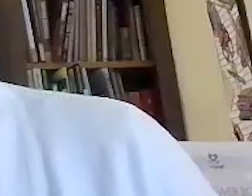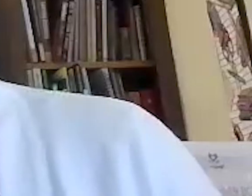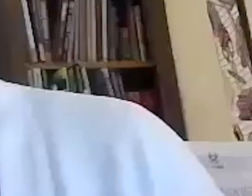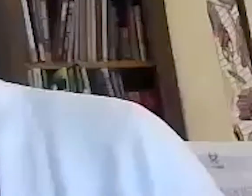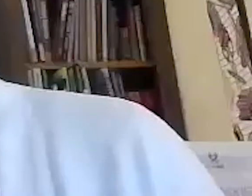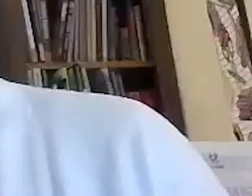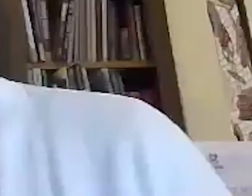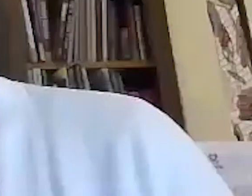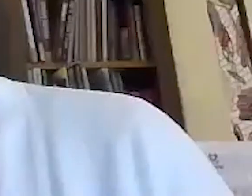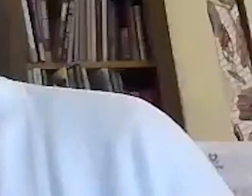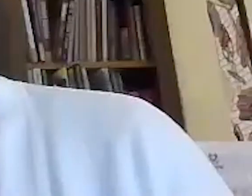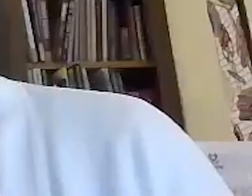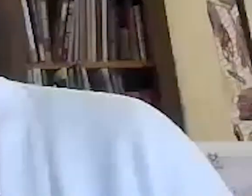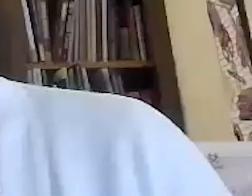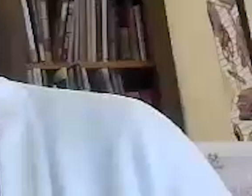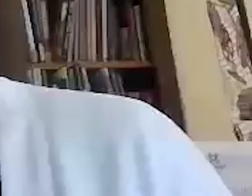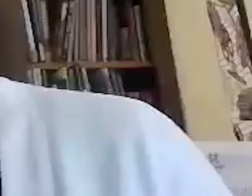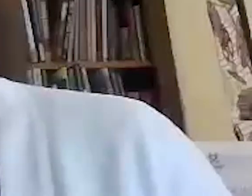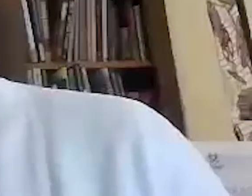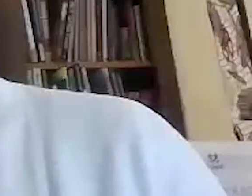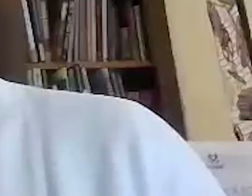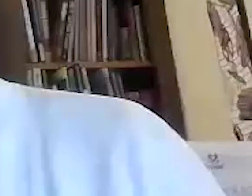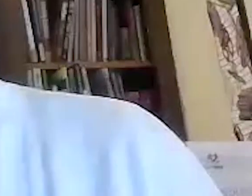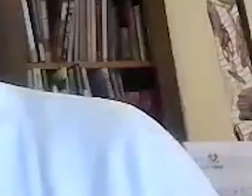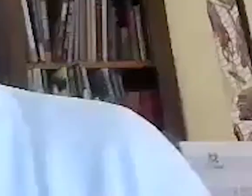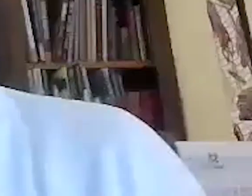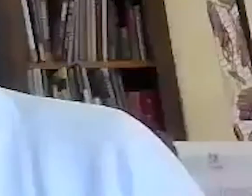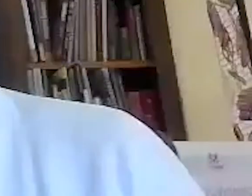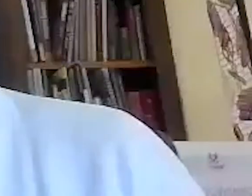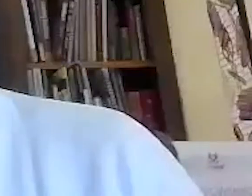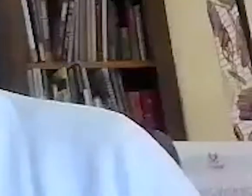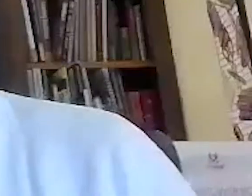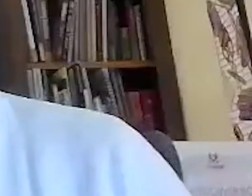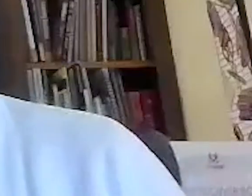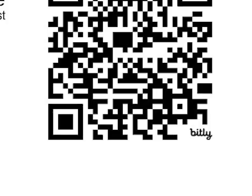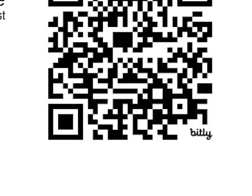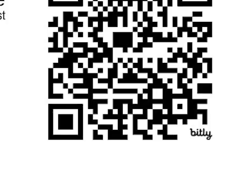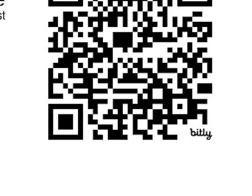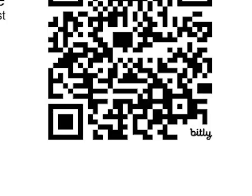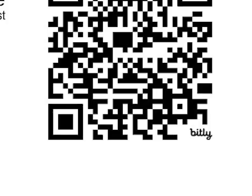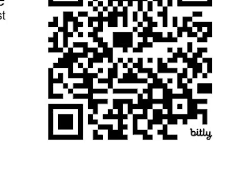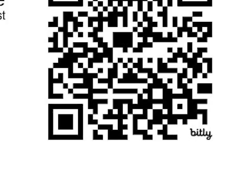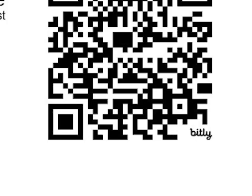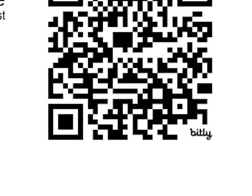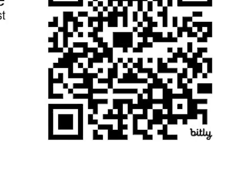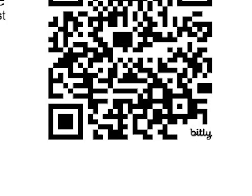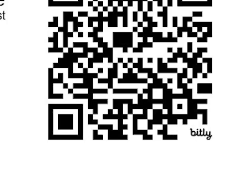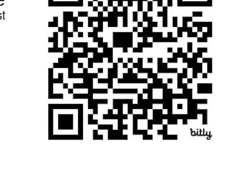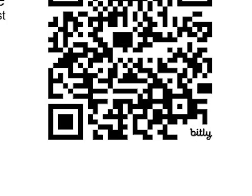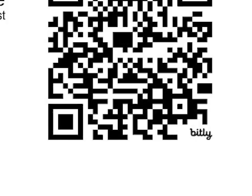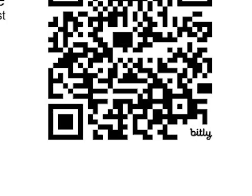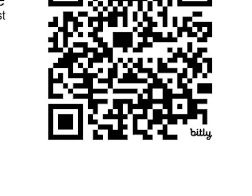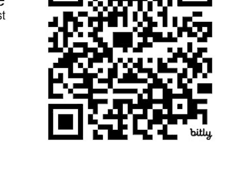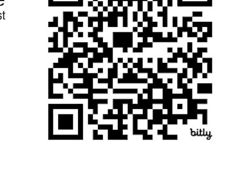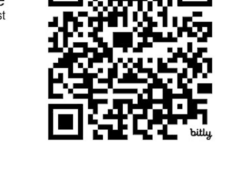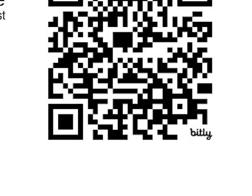us our marching orders here. I'm looking for some slides that are going to let us know, one, where you can read